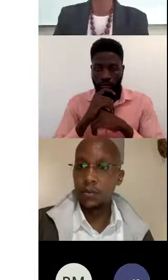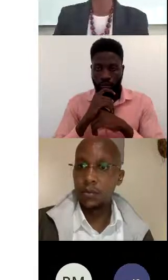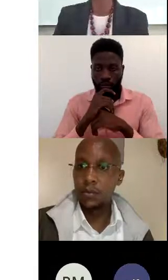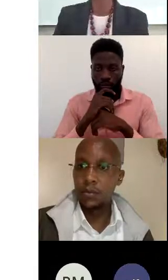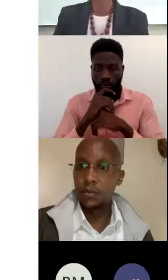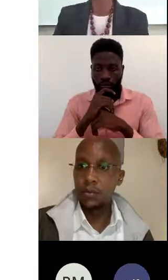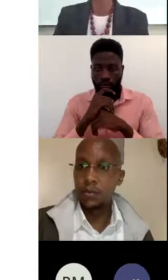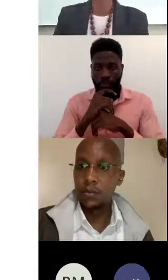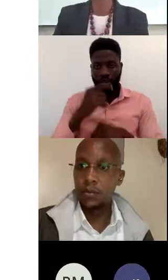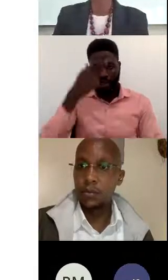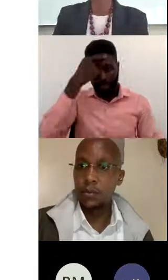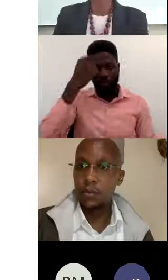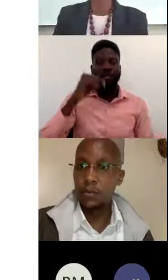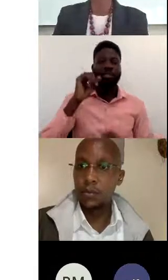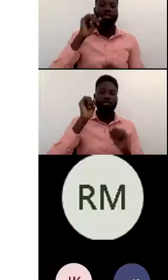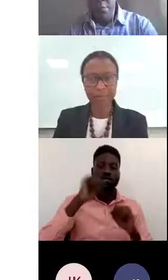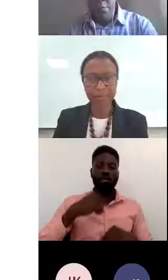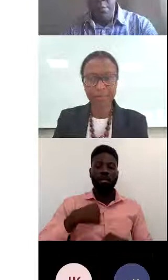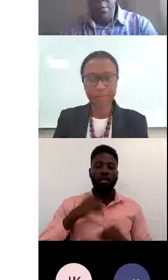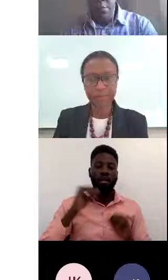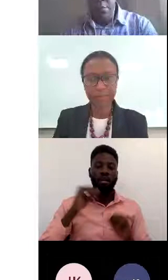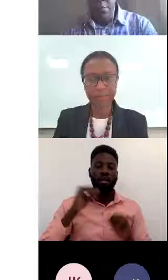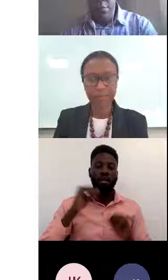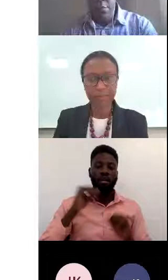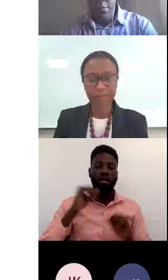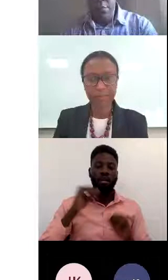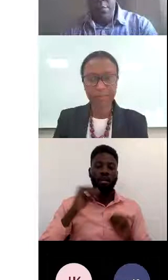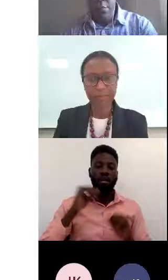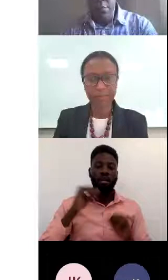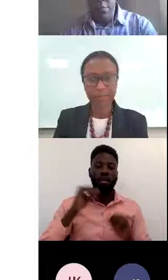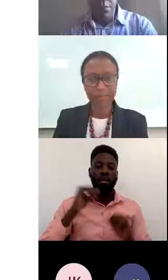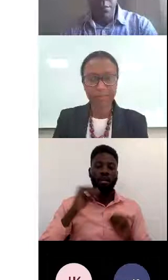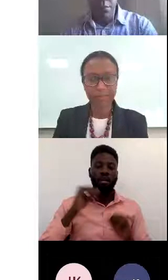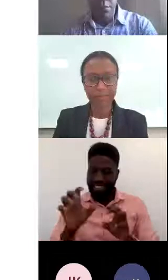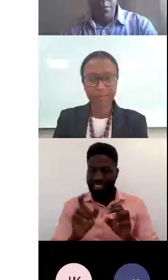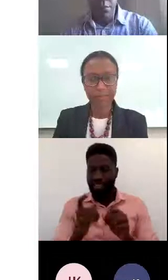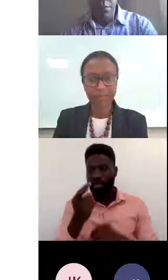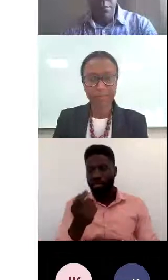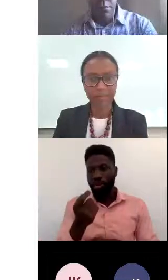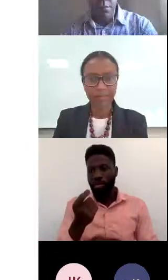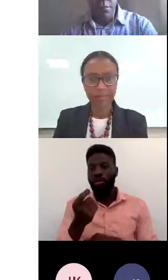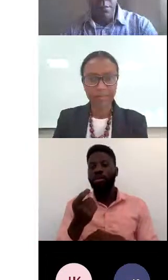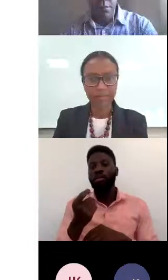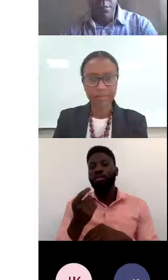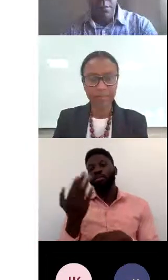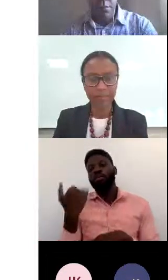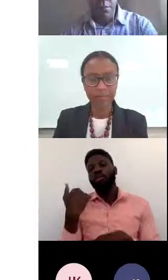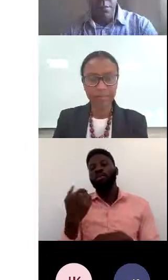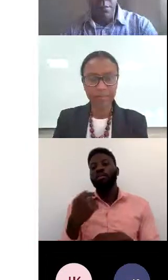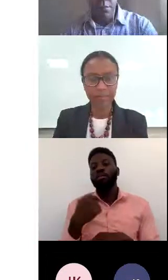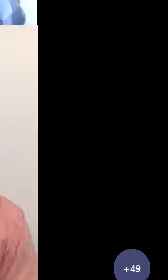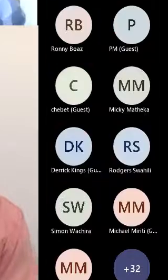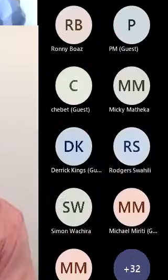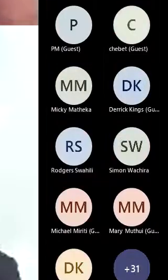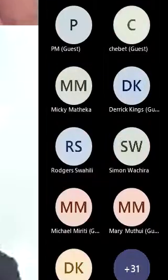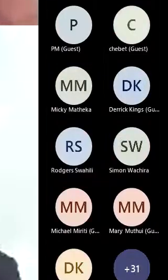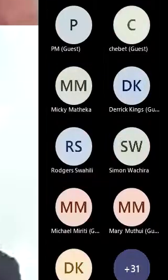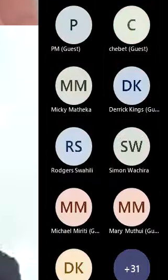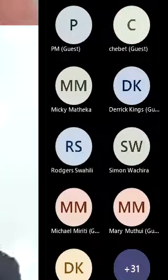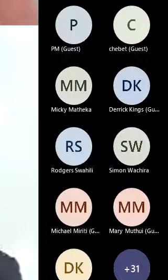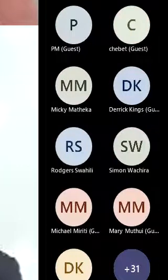Yes, I can hear you. You are breaking up for some seconds. I hope internet is stable